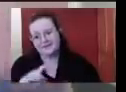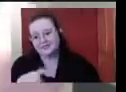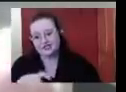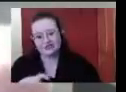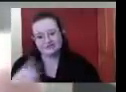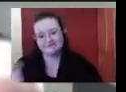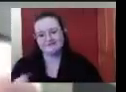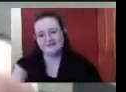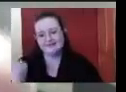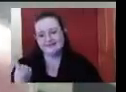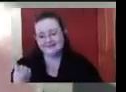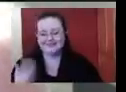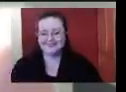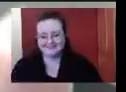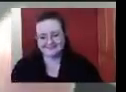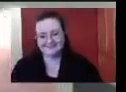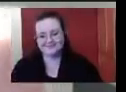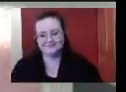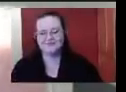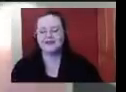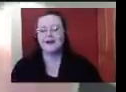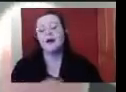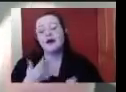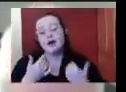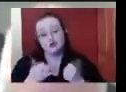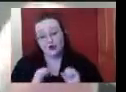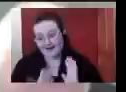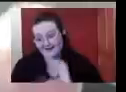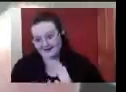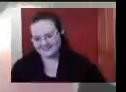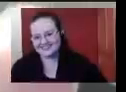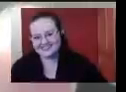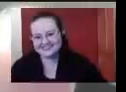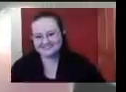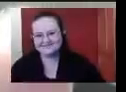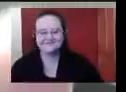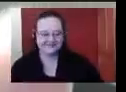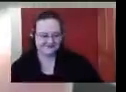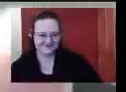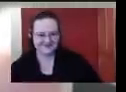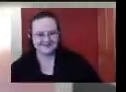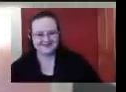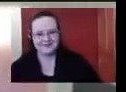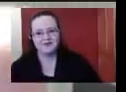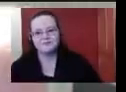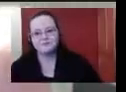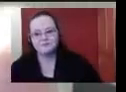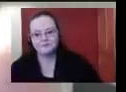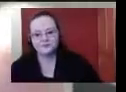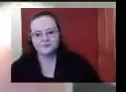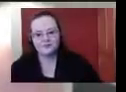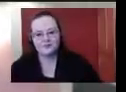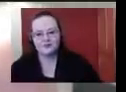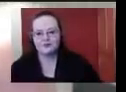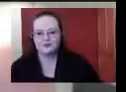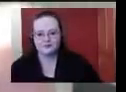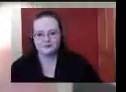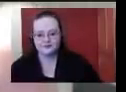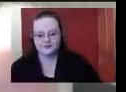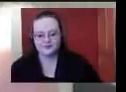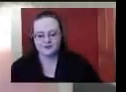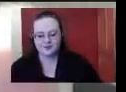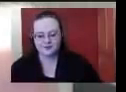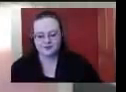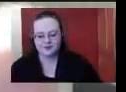after the amount of webinars we've done. So I'll start that over again. So Dr. Meghani, why are students not permitted to